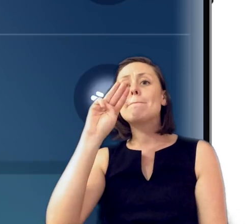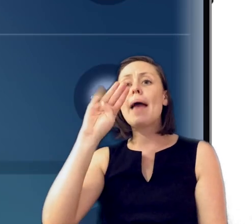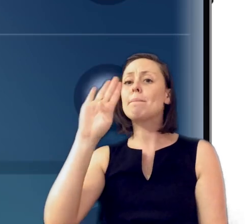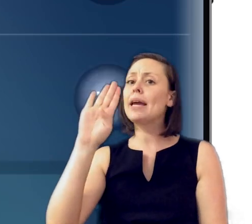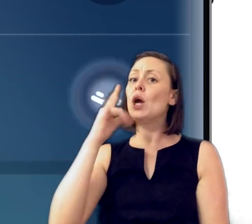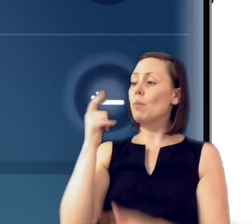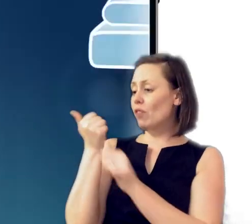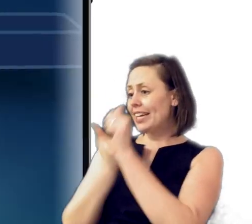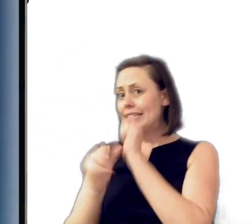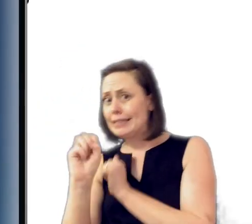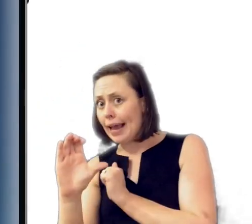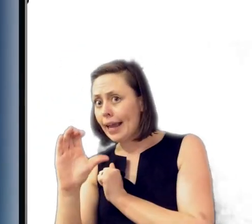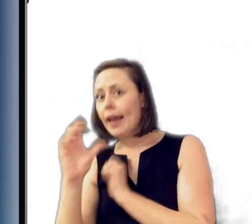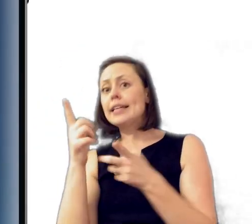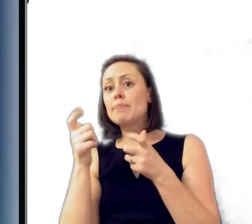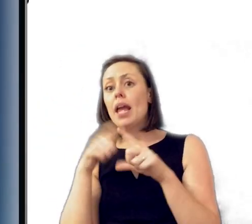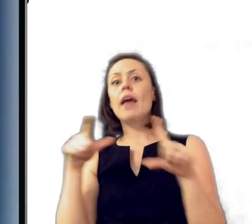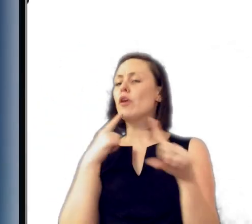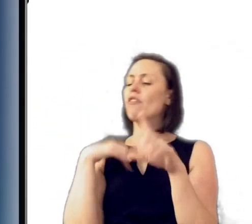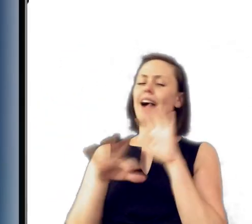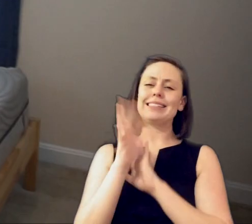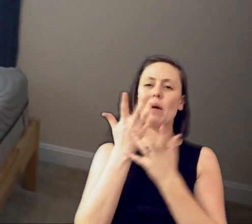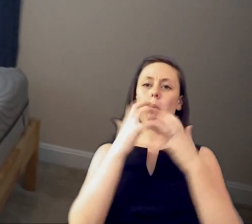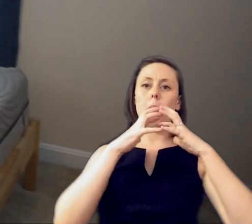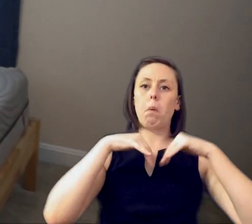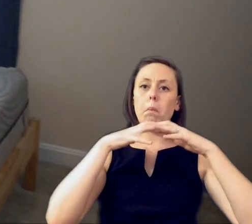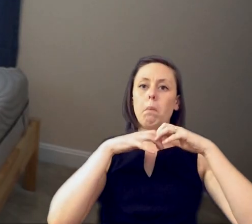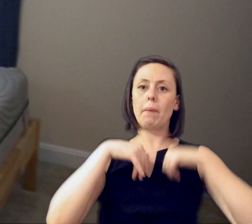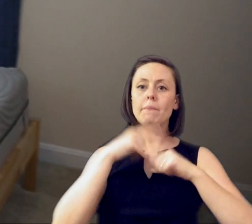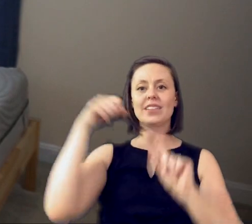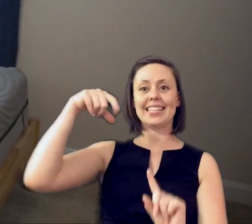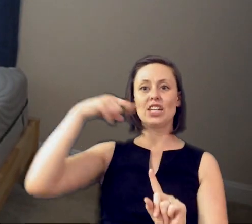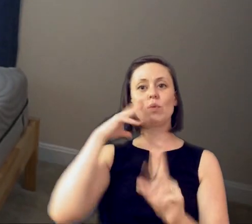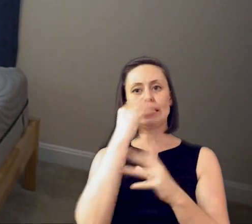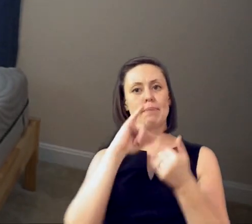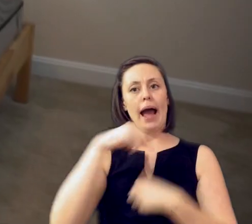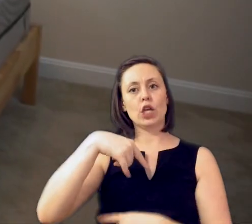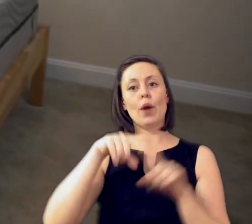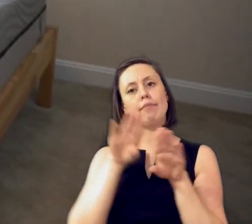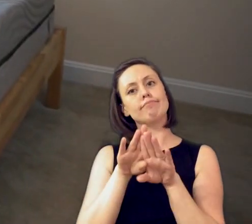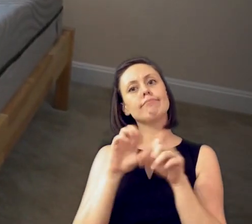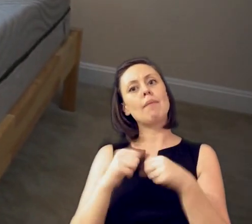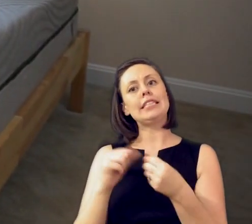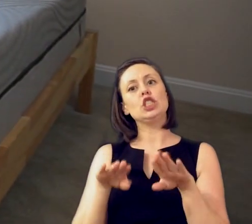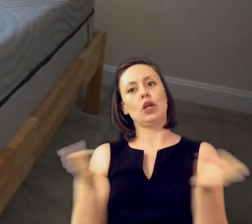second speed, you might find some glitches in the signal with Sleep IQ and your pump in general.